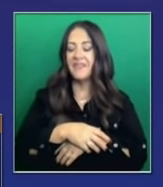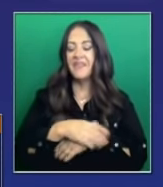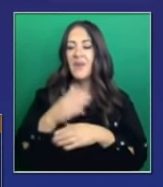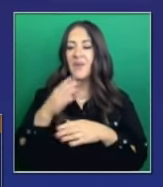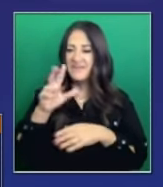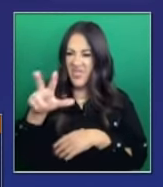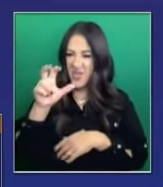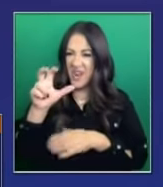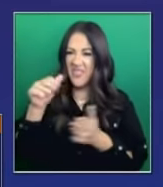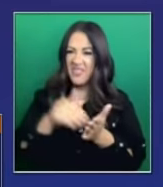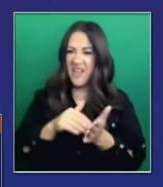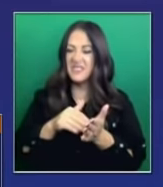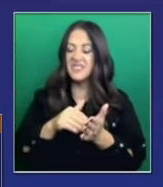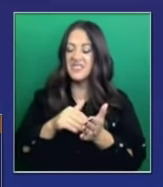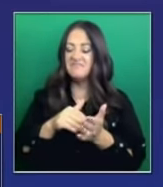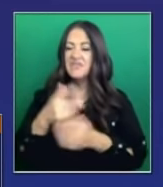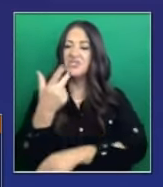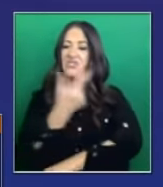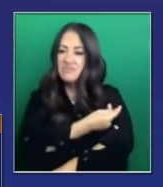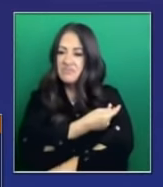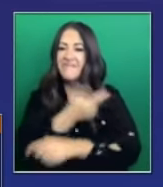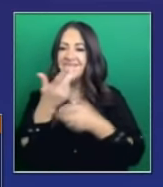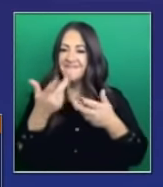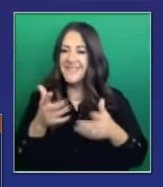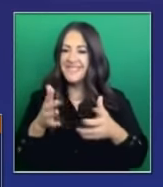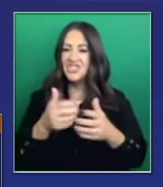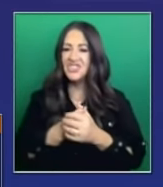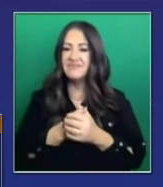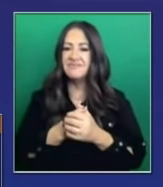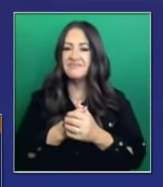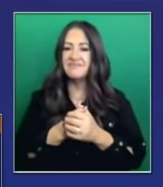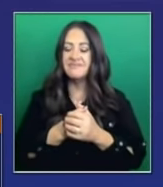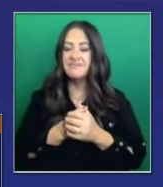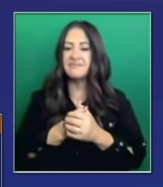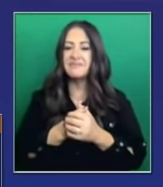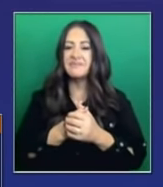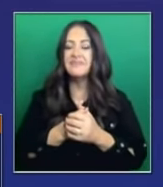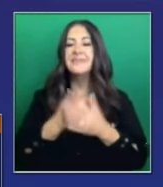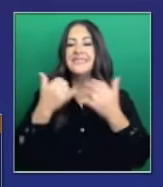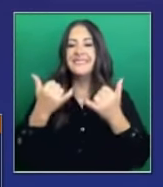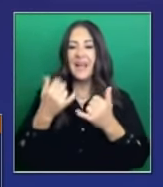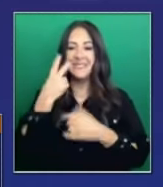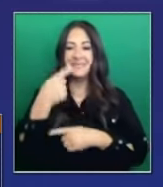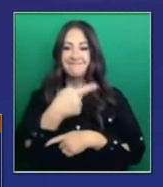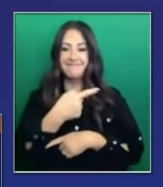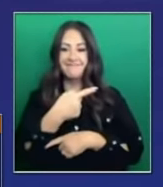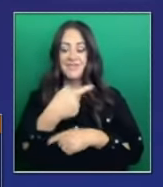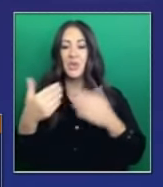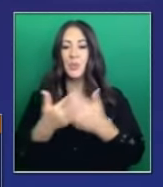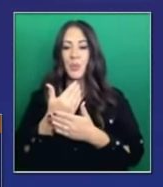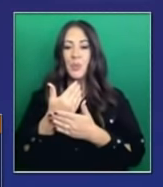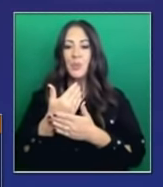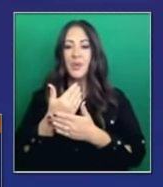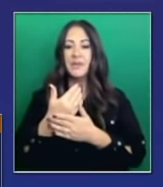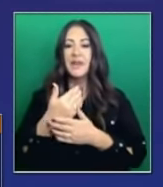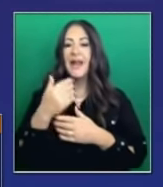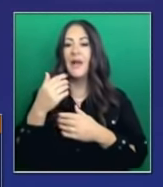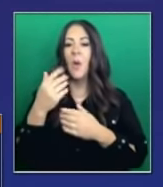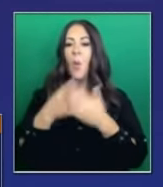means, 300,000 plus doses administered. Here's an update on the vaccine numbers. Moderna, we actually have a little bit